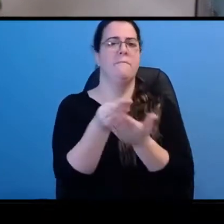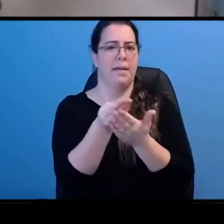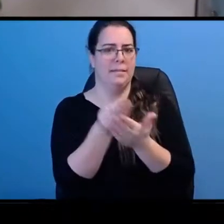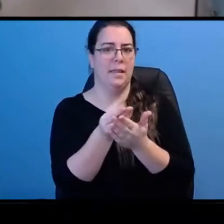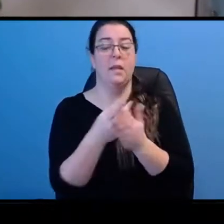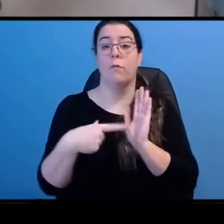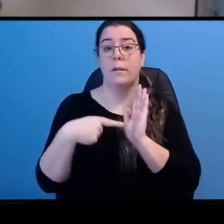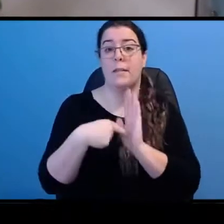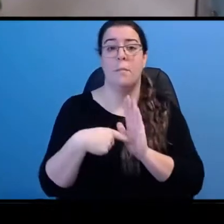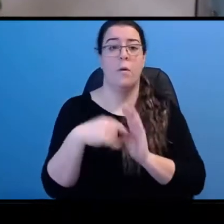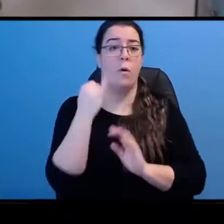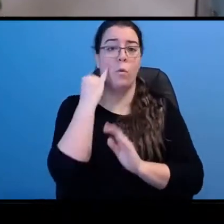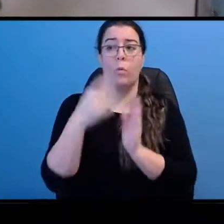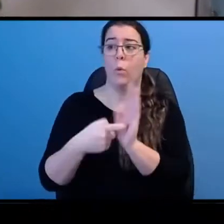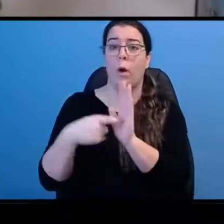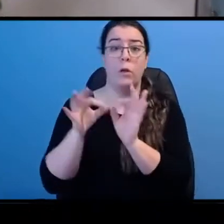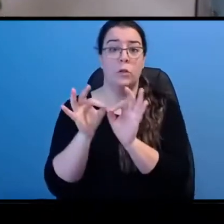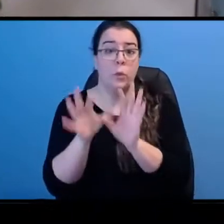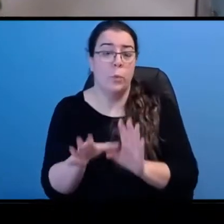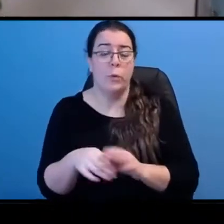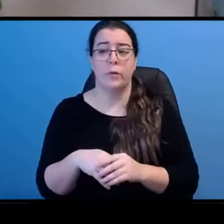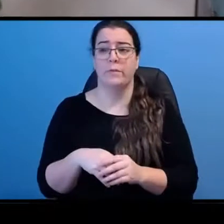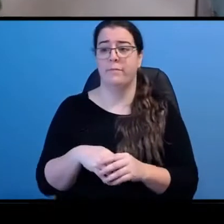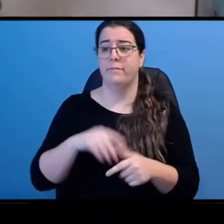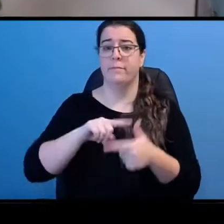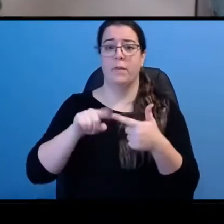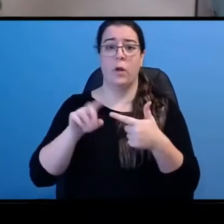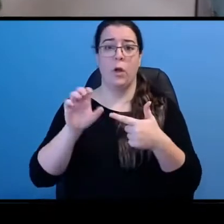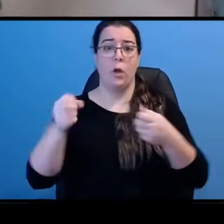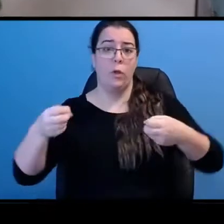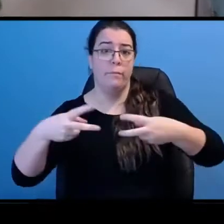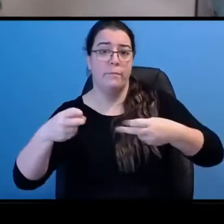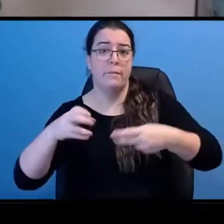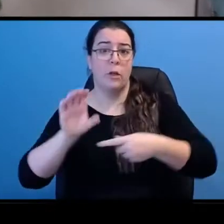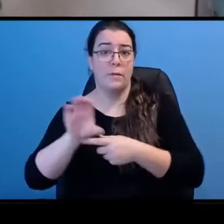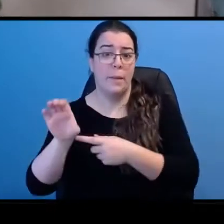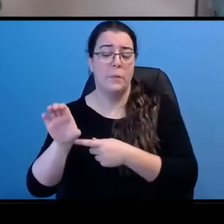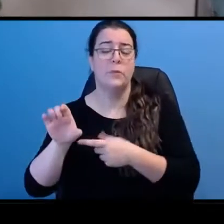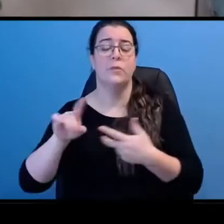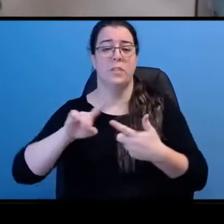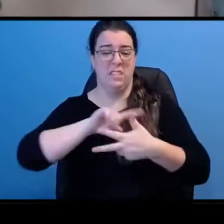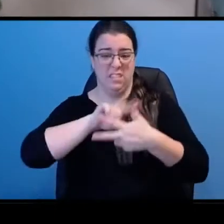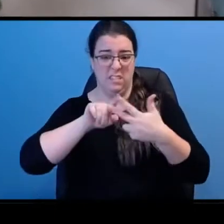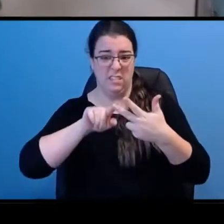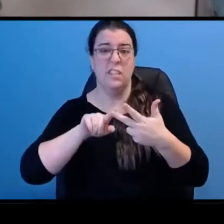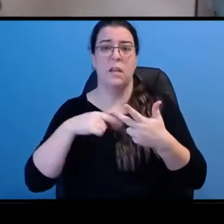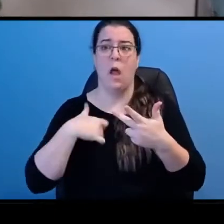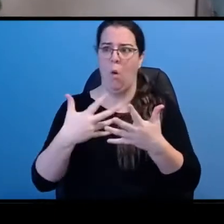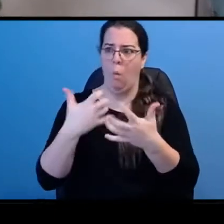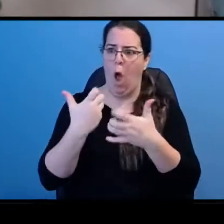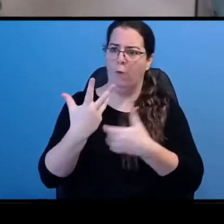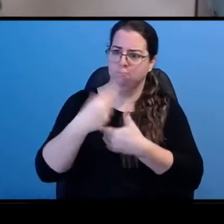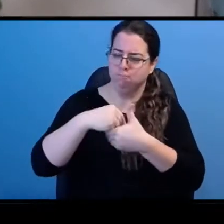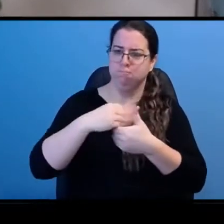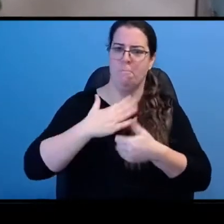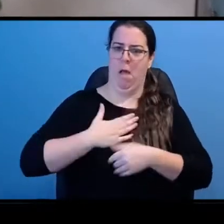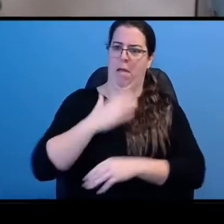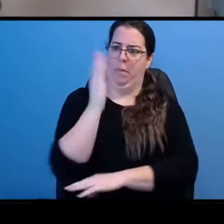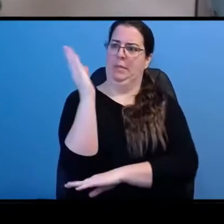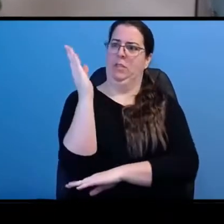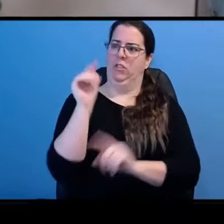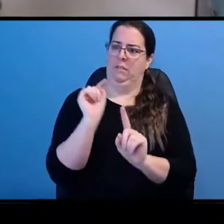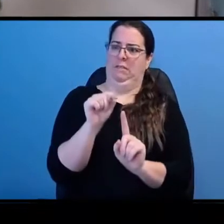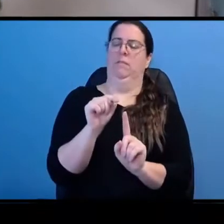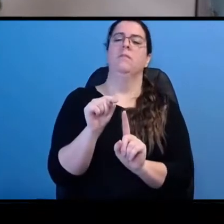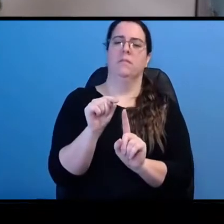ASL or closed captioning, those things that you want to have to make your presentation as